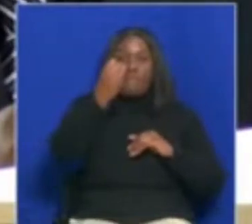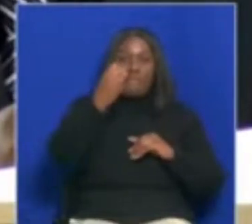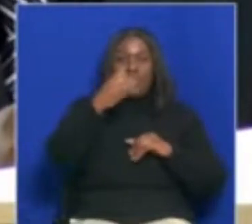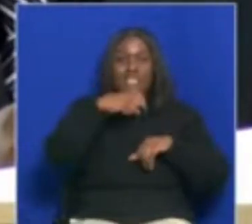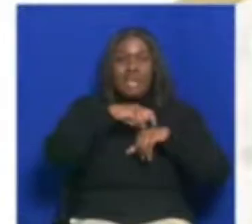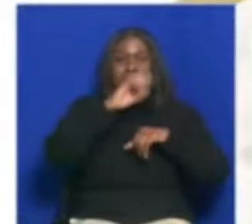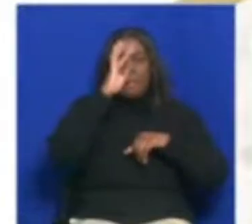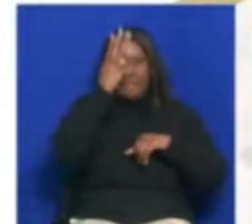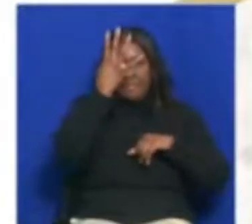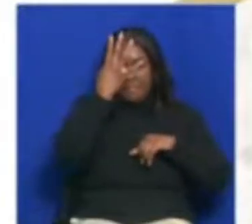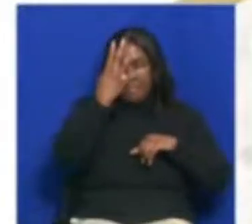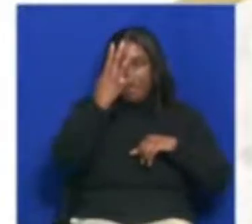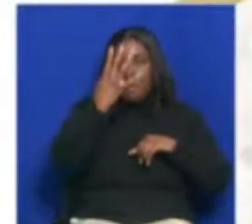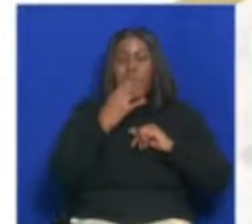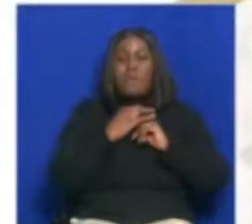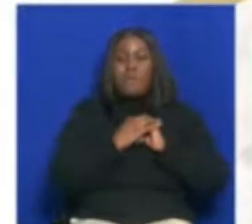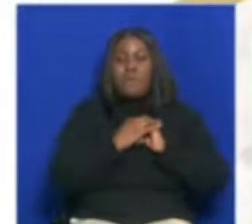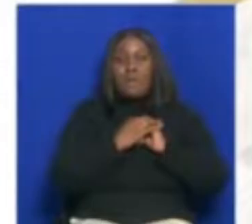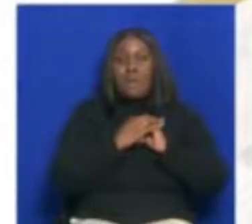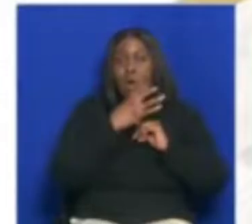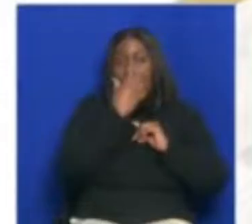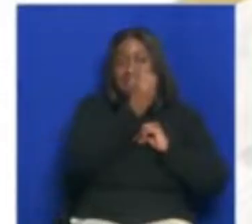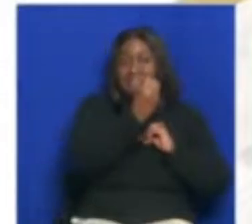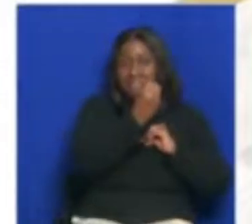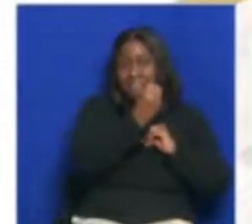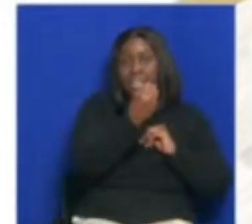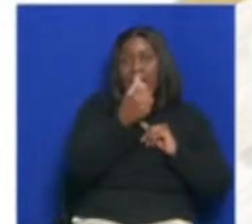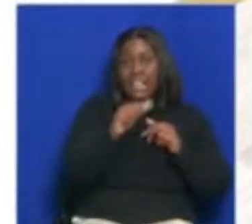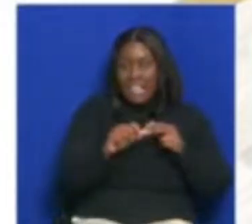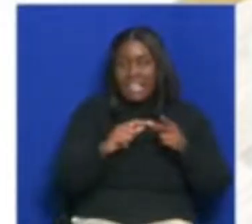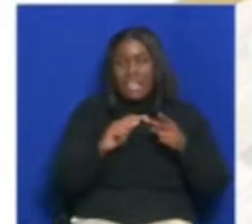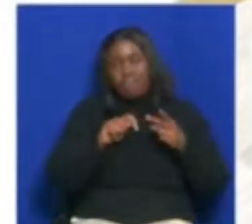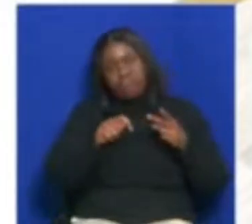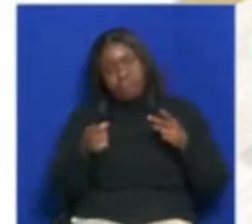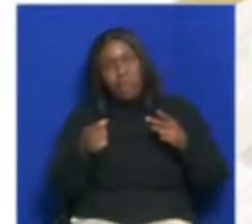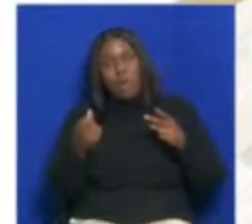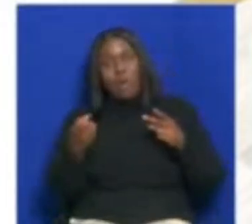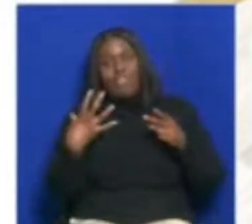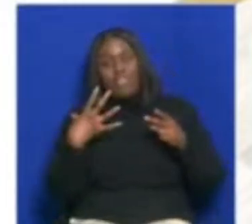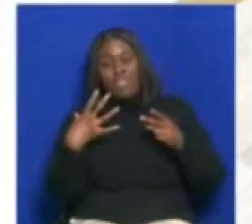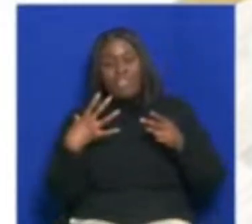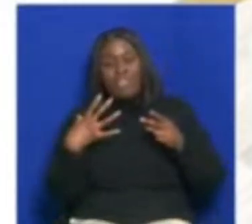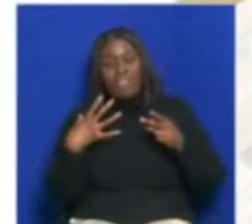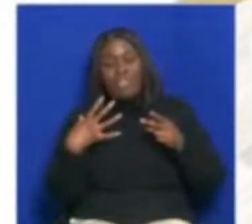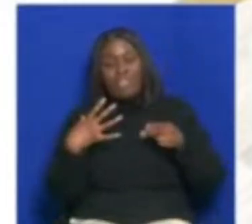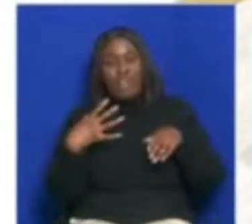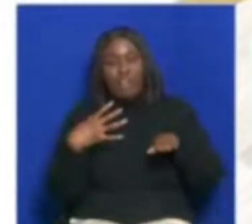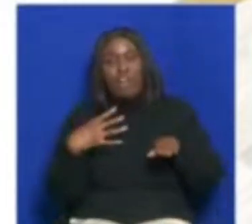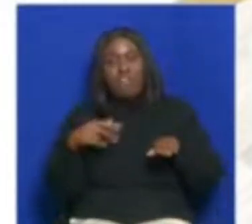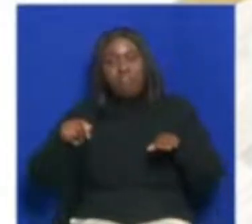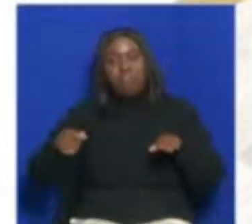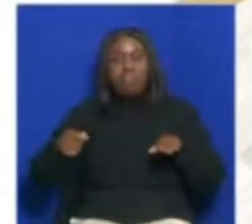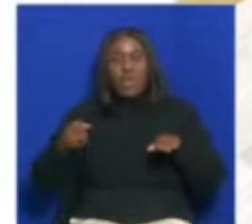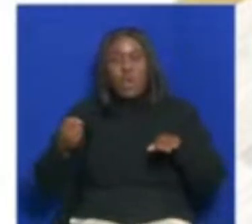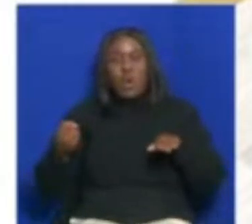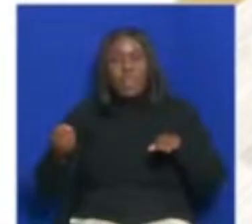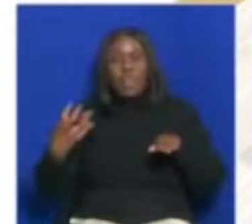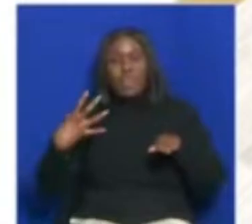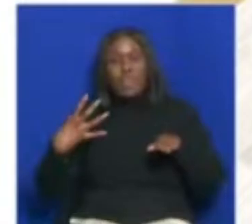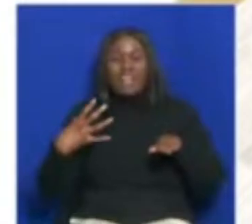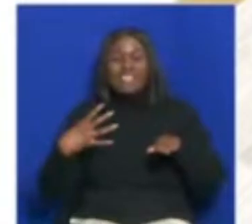seconds. And the startup was, the vehicle started again at 1600